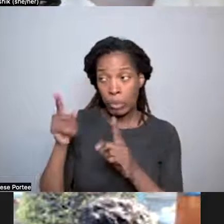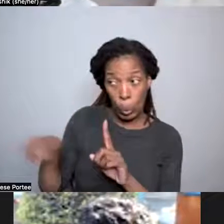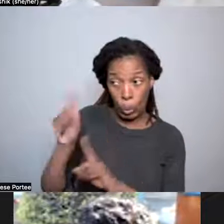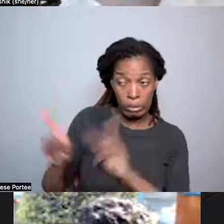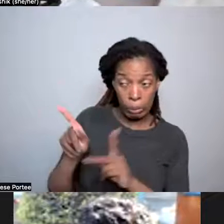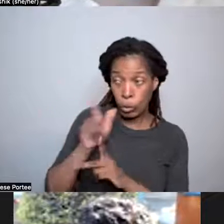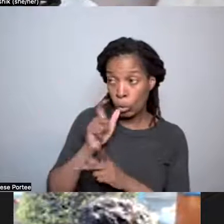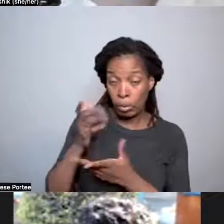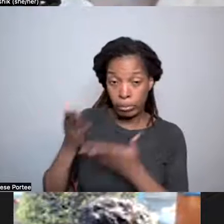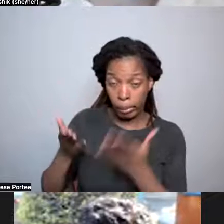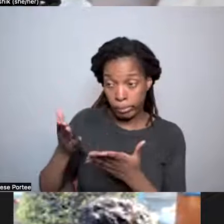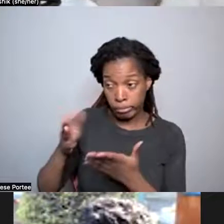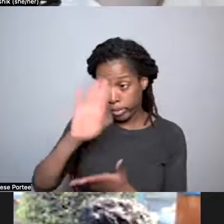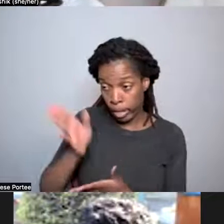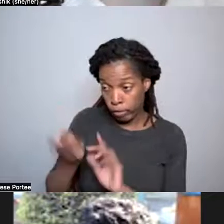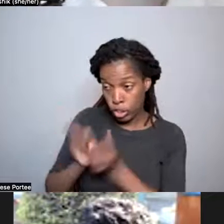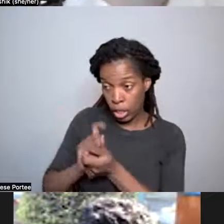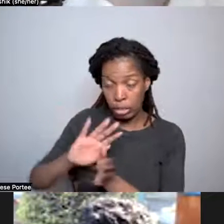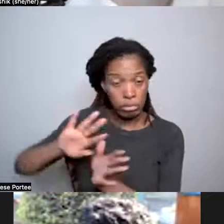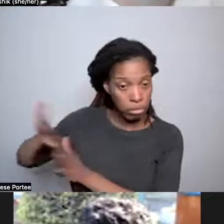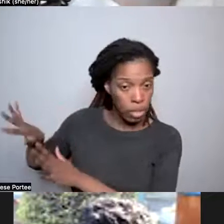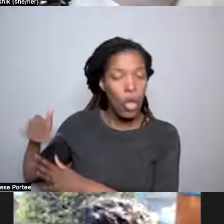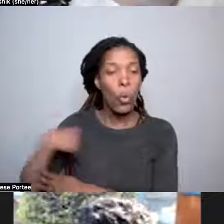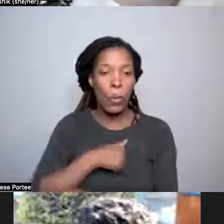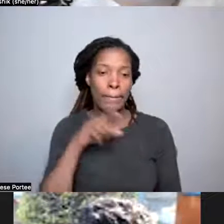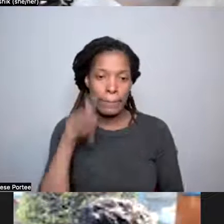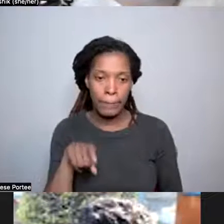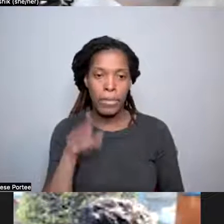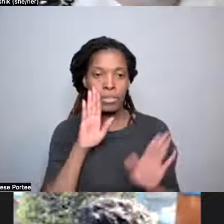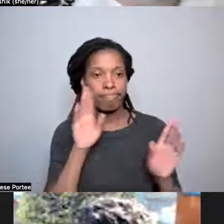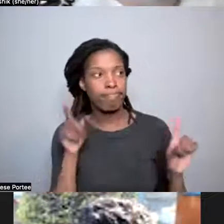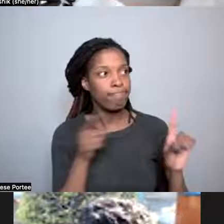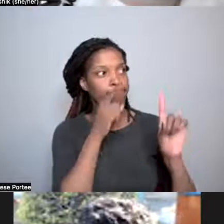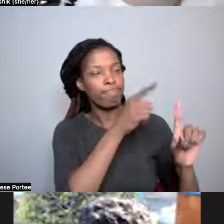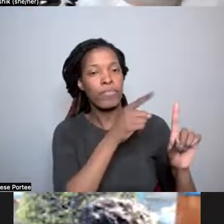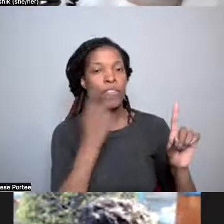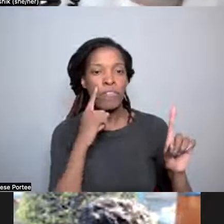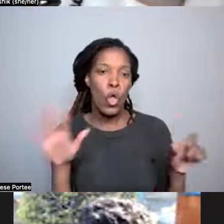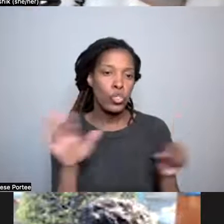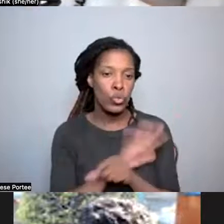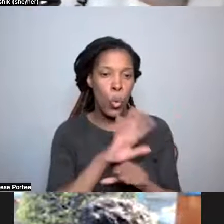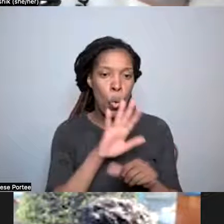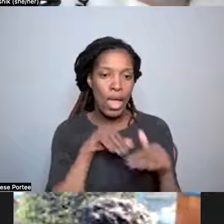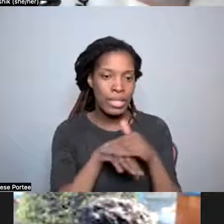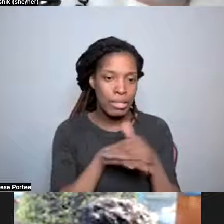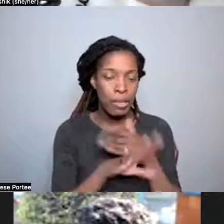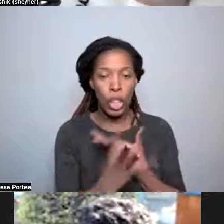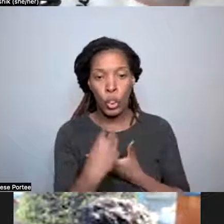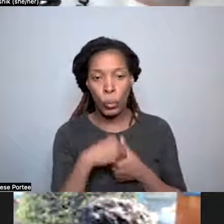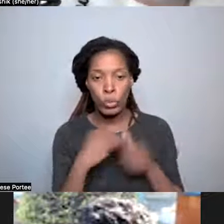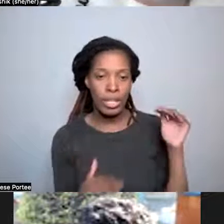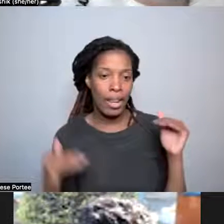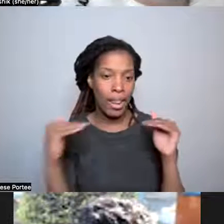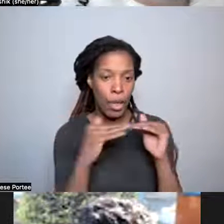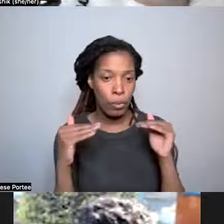who might not ever change, we must aim for achieving total accessibility, inclusion, and equity.